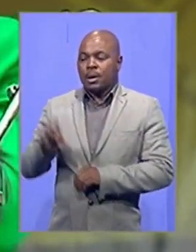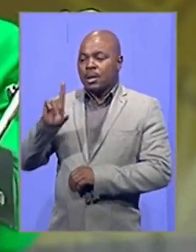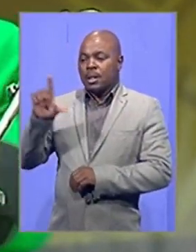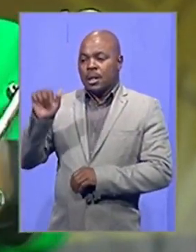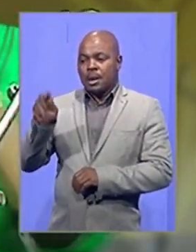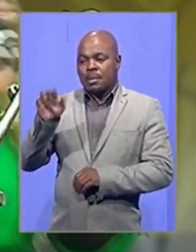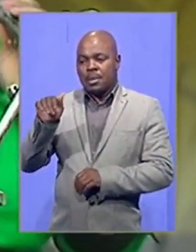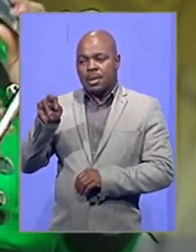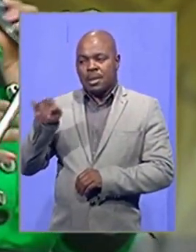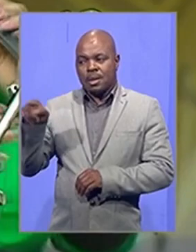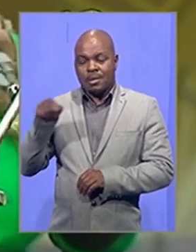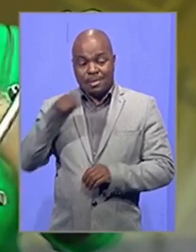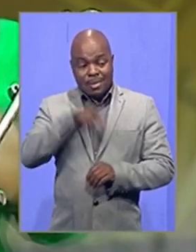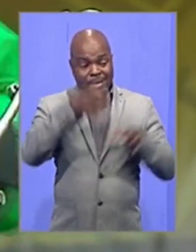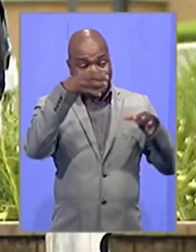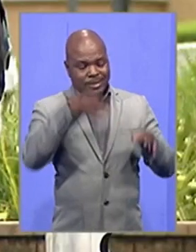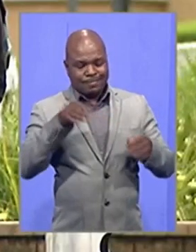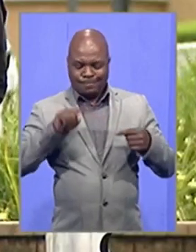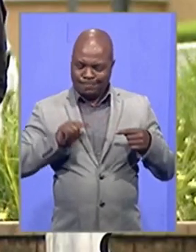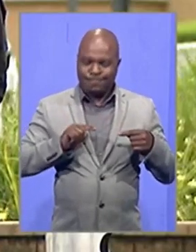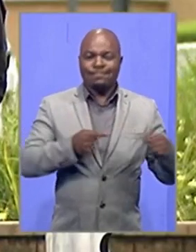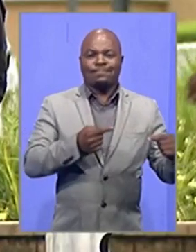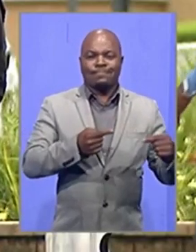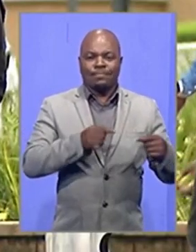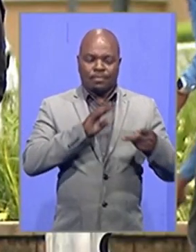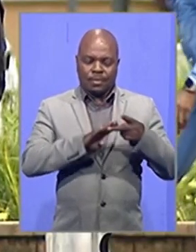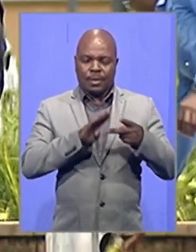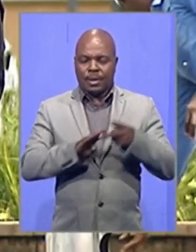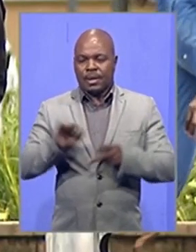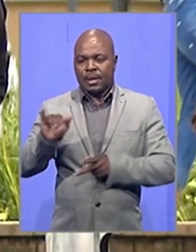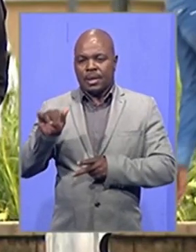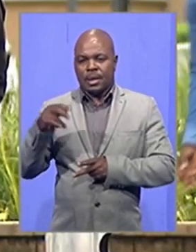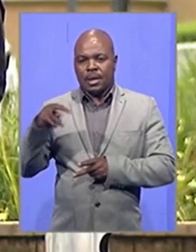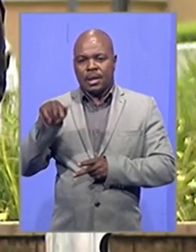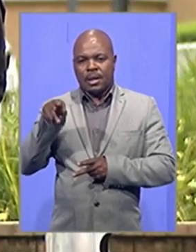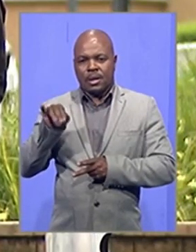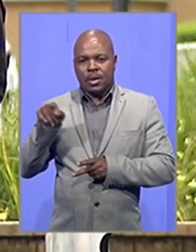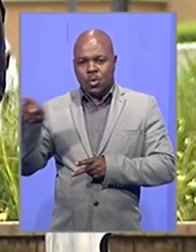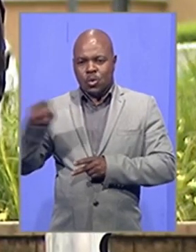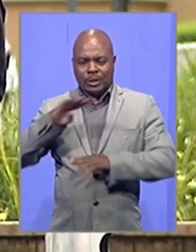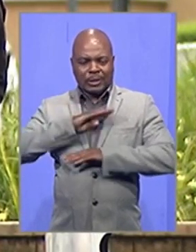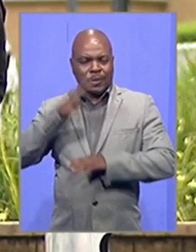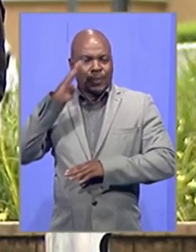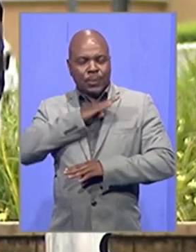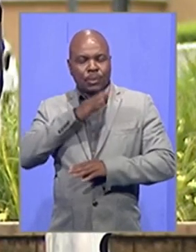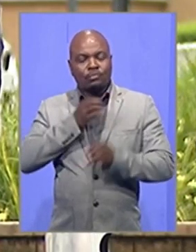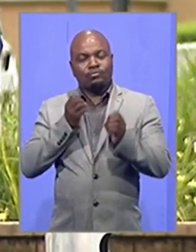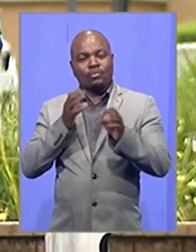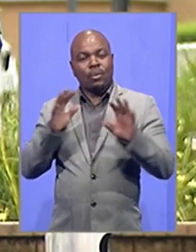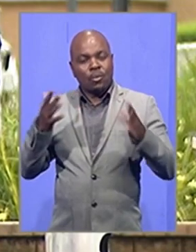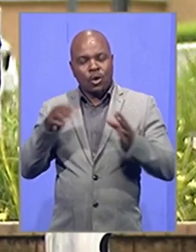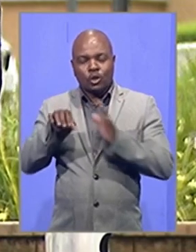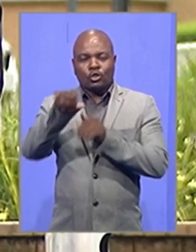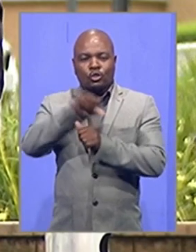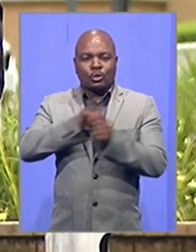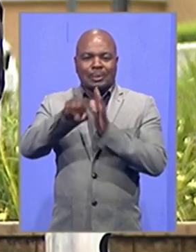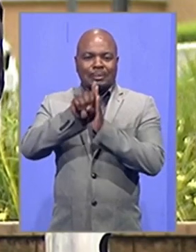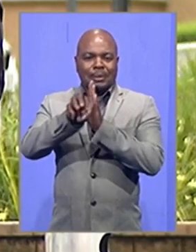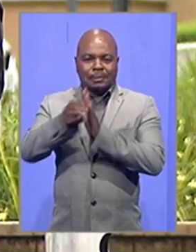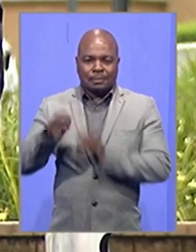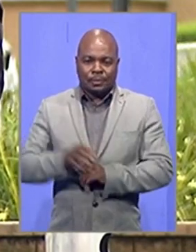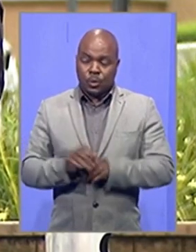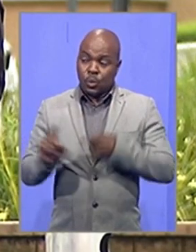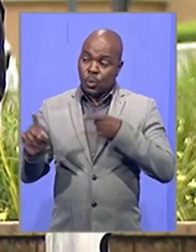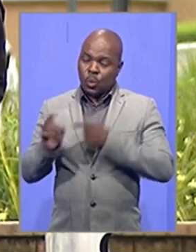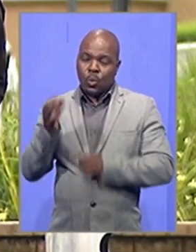goetlha tshwetso ya komiti ya ditlhopho fa Yengeni a bontshitse go sa kgotsofala ga gagwe mo mafaratlhatlheng a bobegakgang mme a re